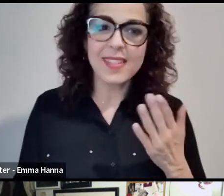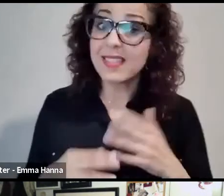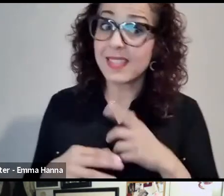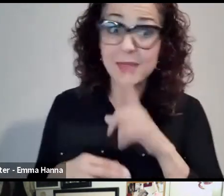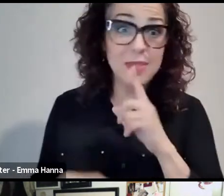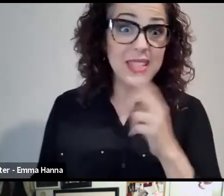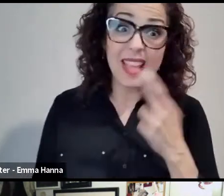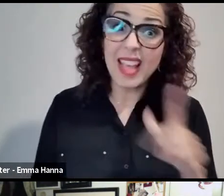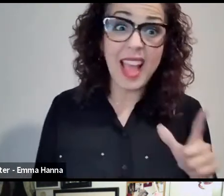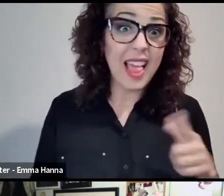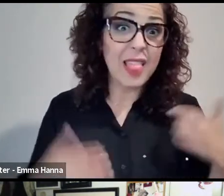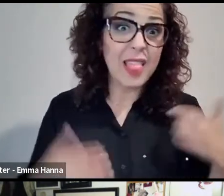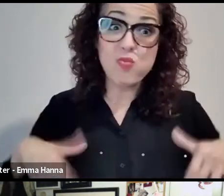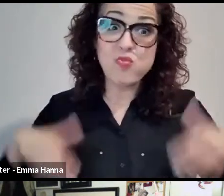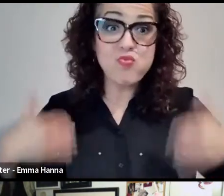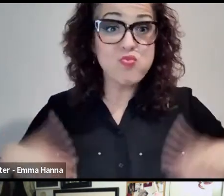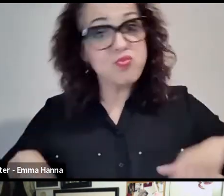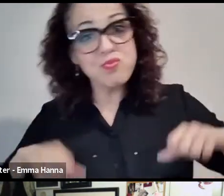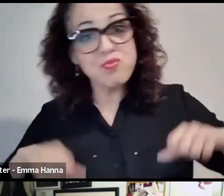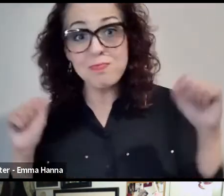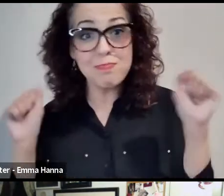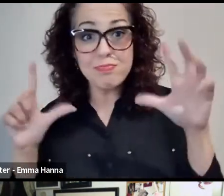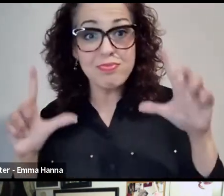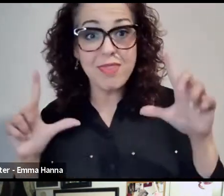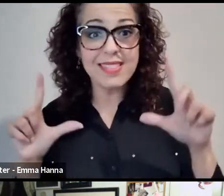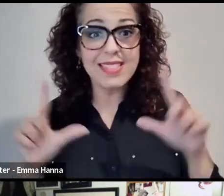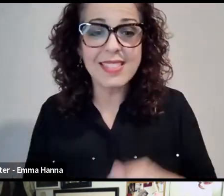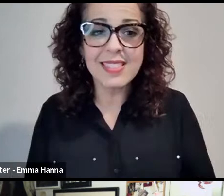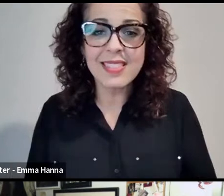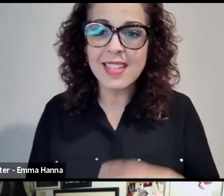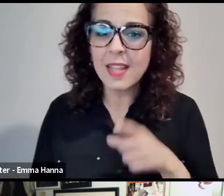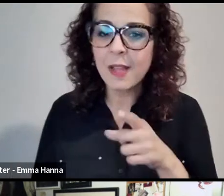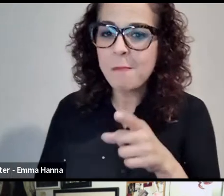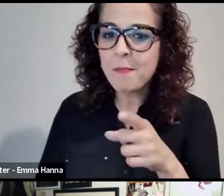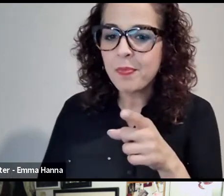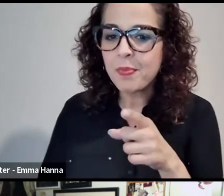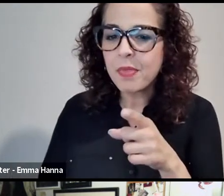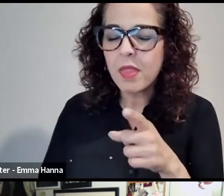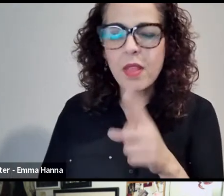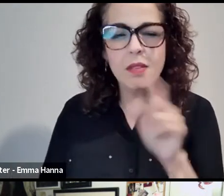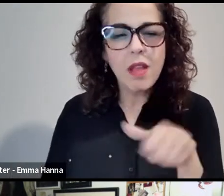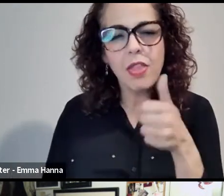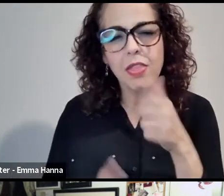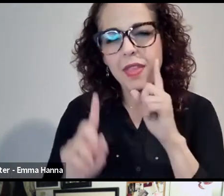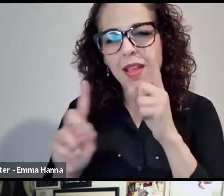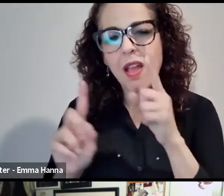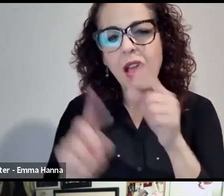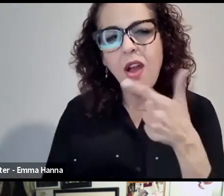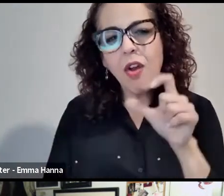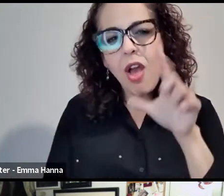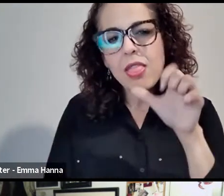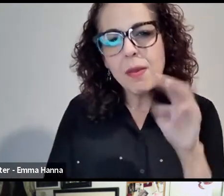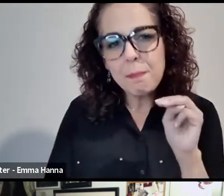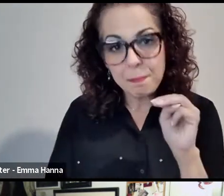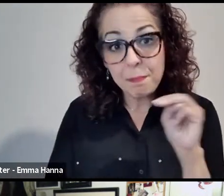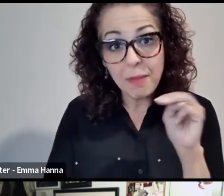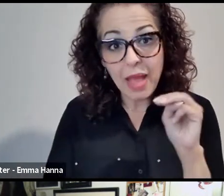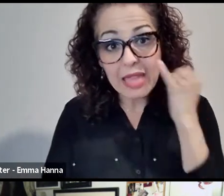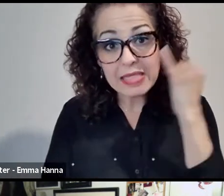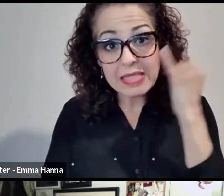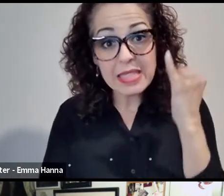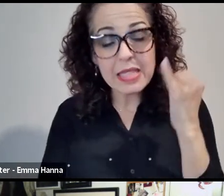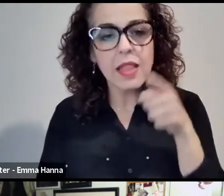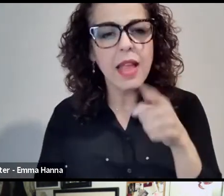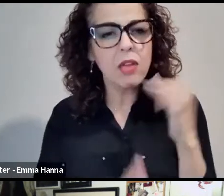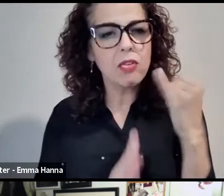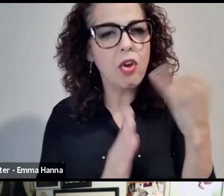lot of presence. So thank you. You know, another thing that the whole golem idea kind of brings to mind is the idea of the artist as being a